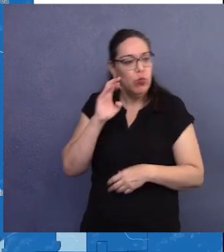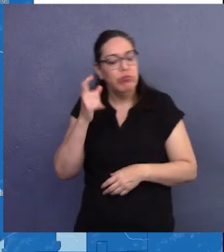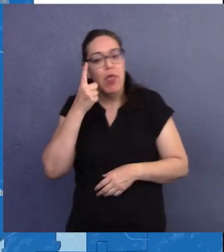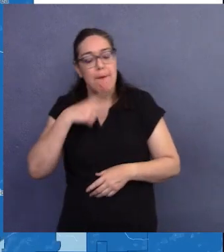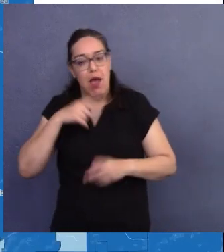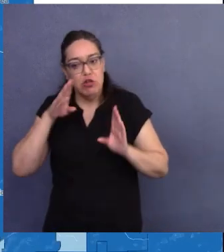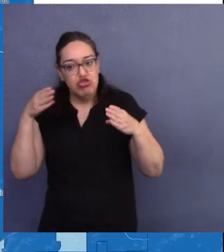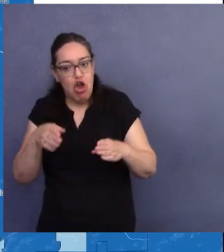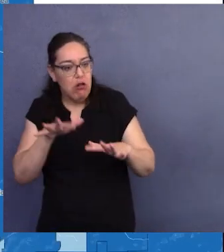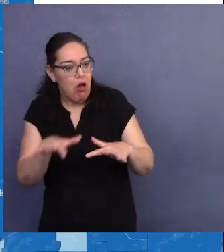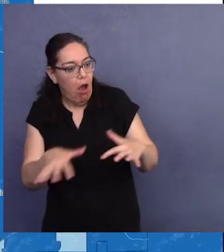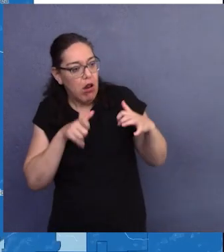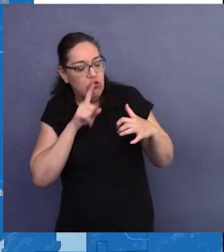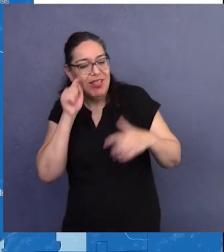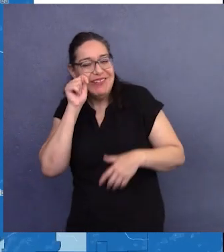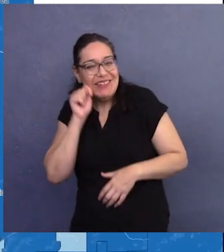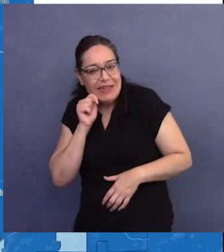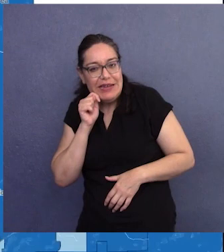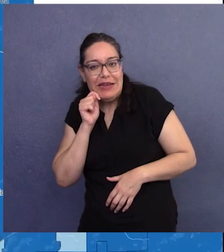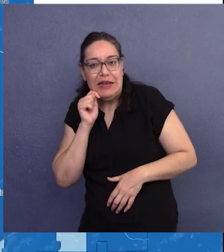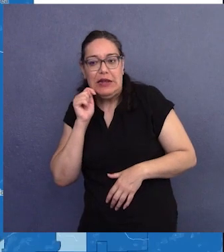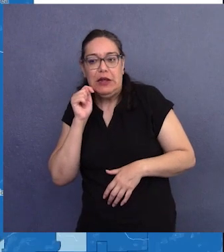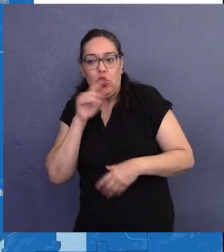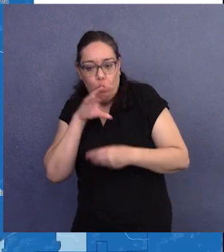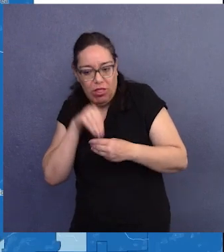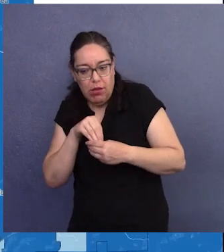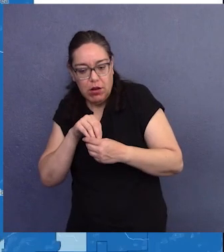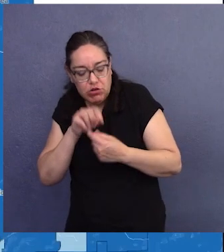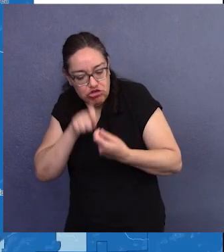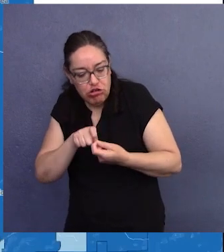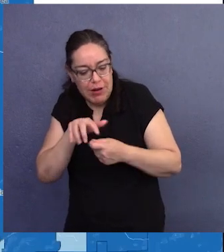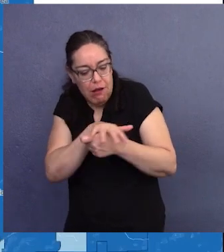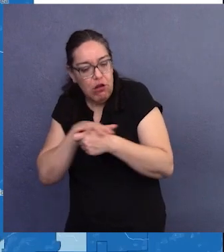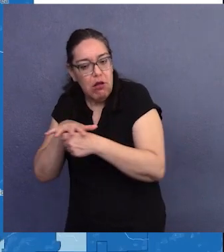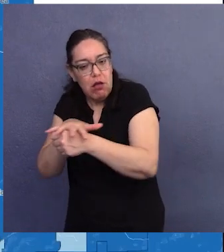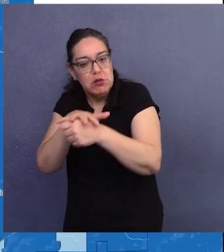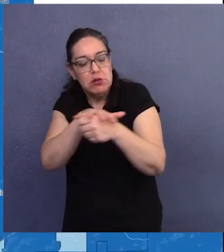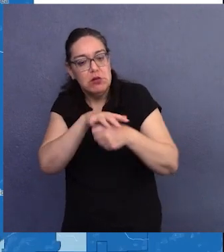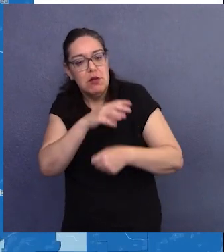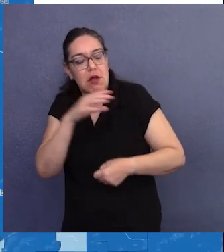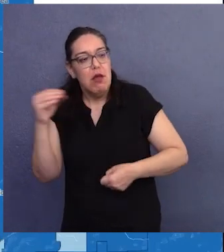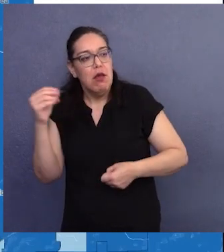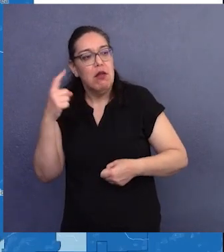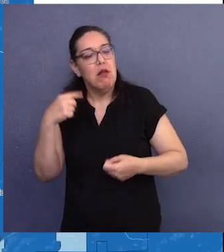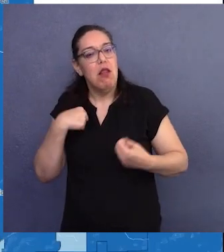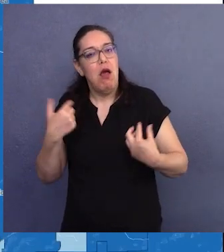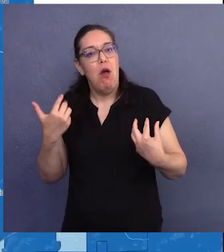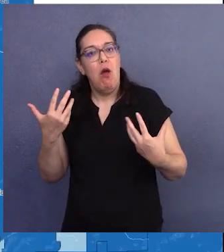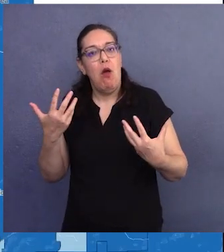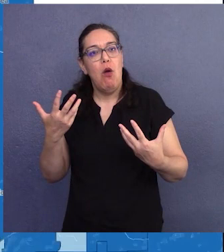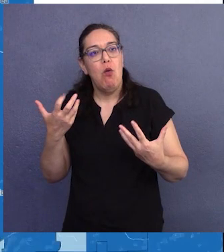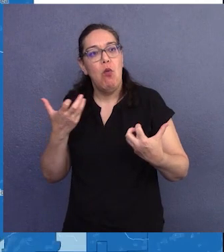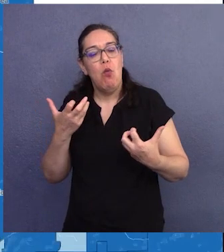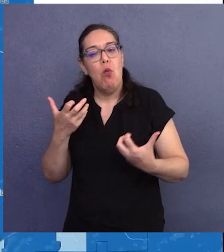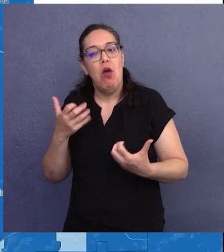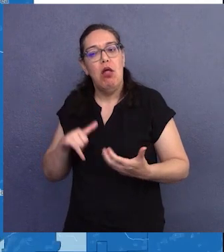like teenagers within our certain areas, and then it's I want it to like